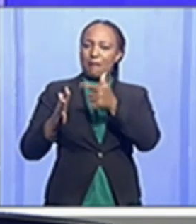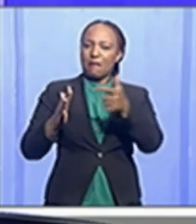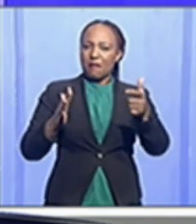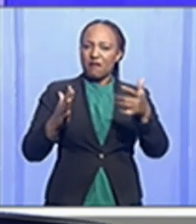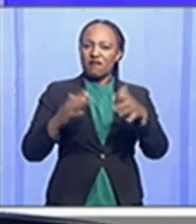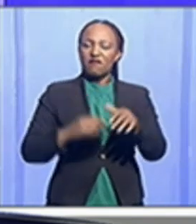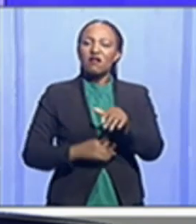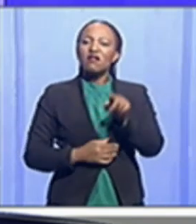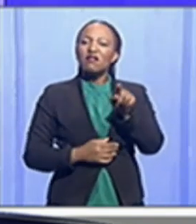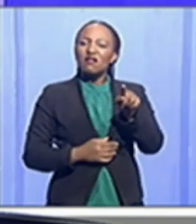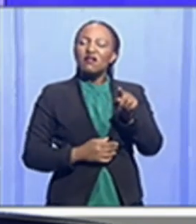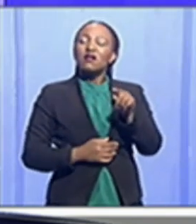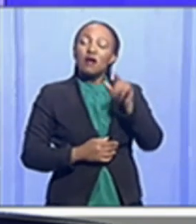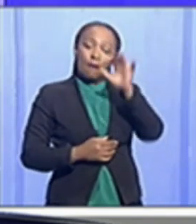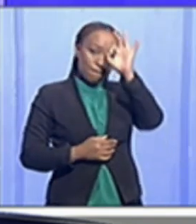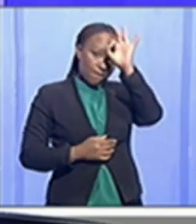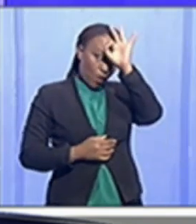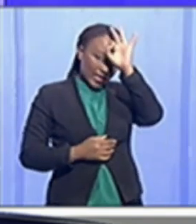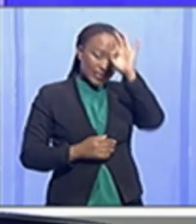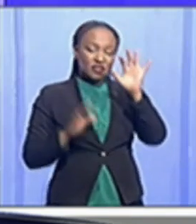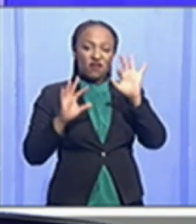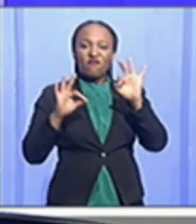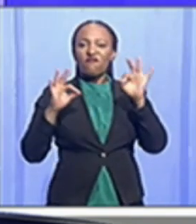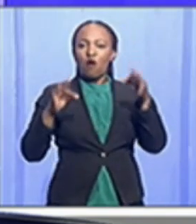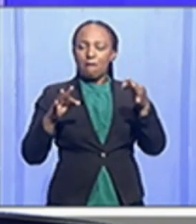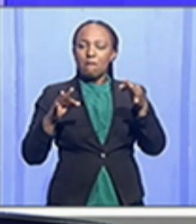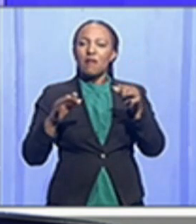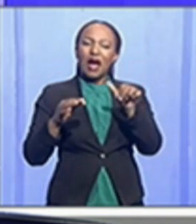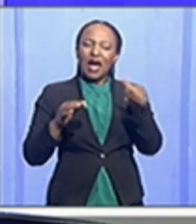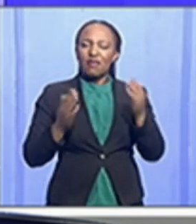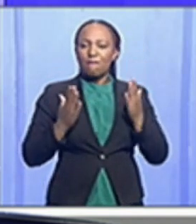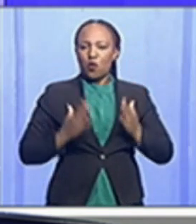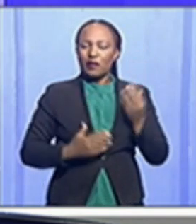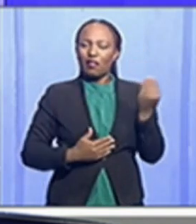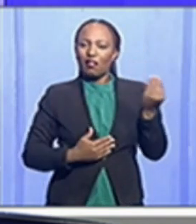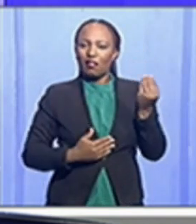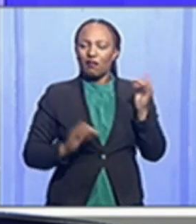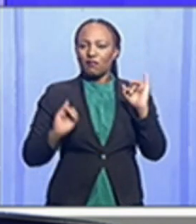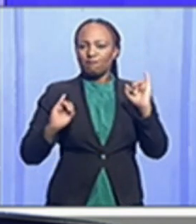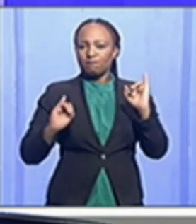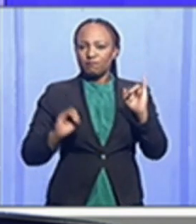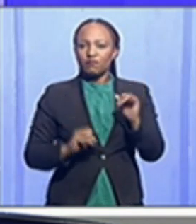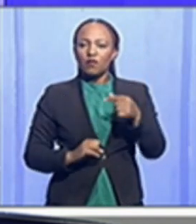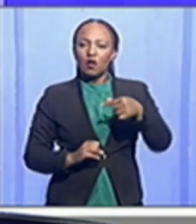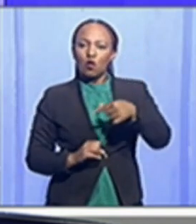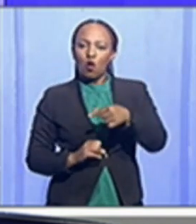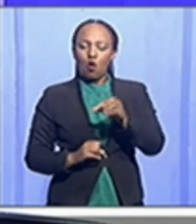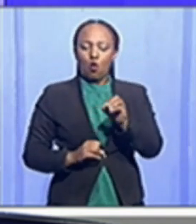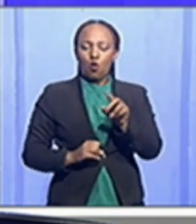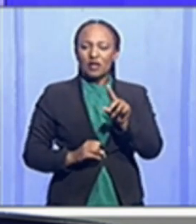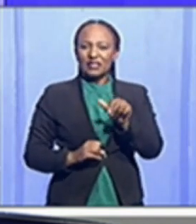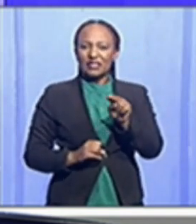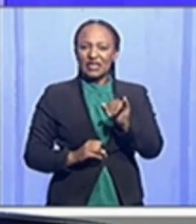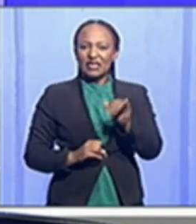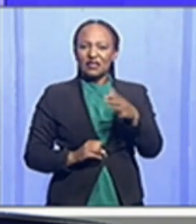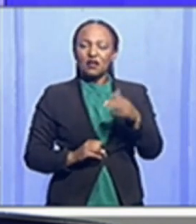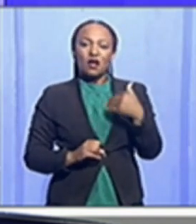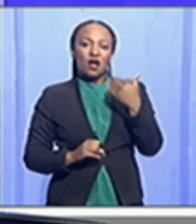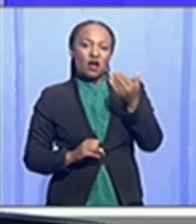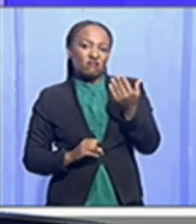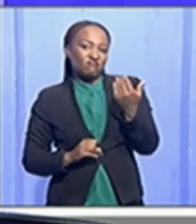go maphelo a bona gomme ba bano ba go batša ošoro. Tiragalo ya ka Kotini e tla morago ga tiragalo ya matšatši a 16 a go